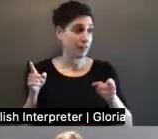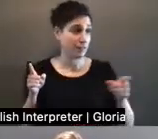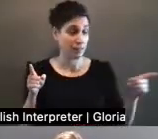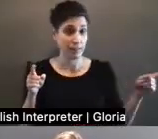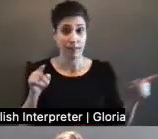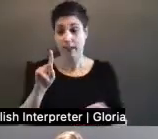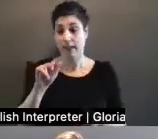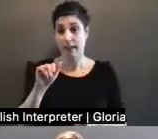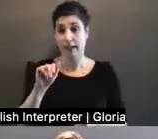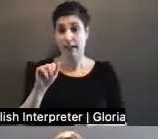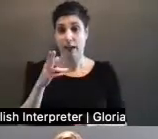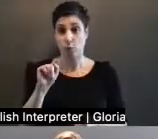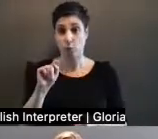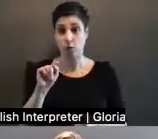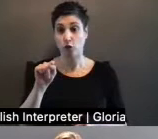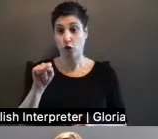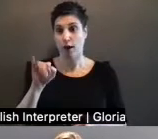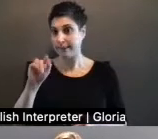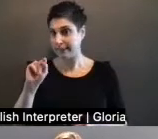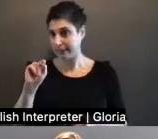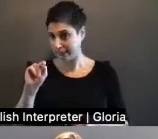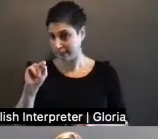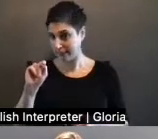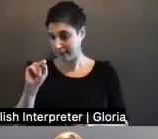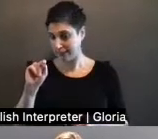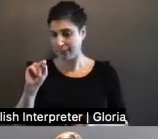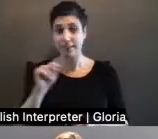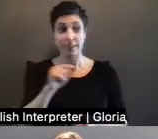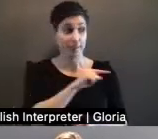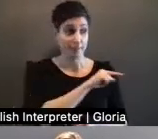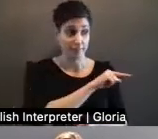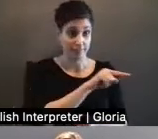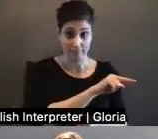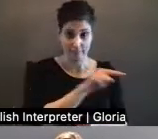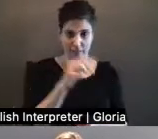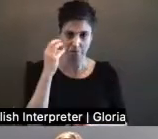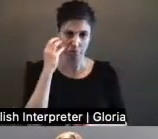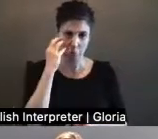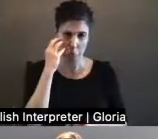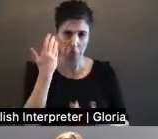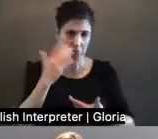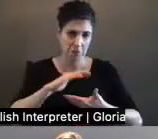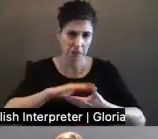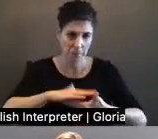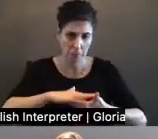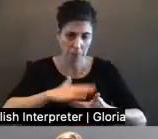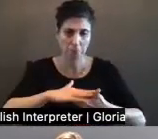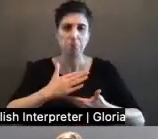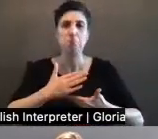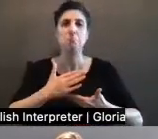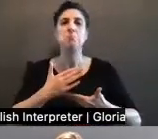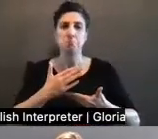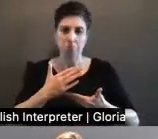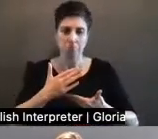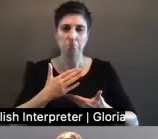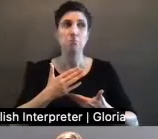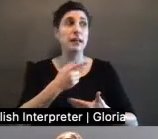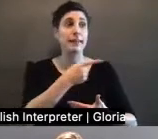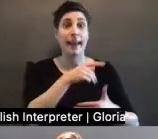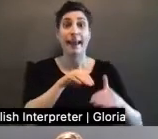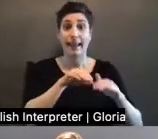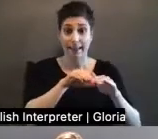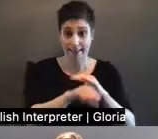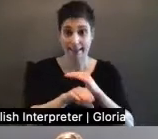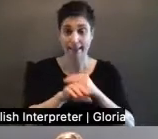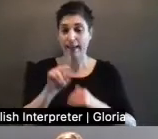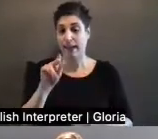something that Wendy was highlighting. This is just a website. If you want, and if you use the Kahoot a lot, you can have it posted somewhere in your computer